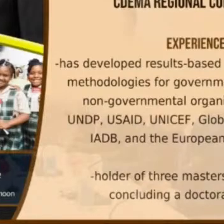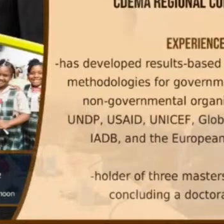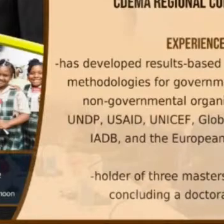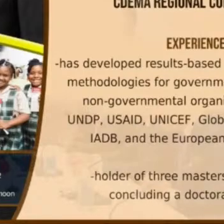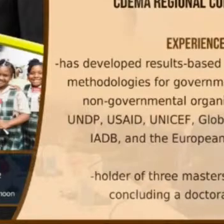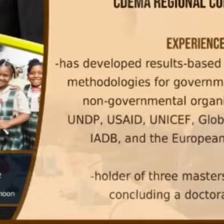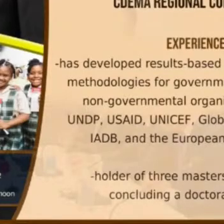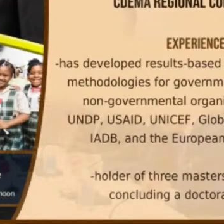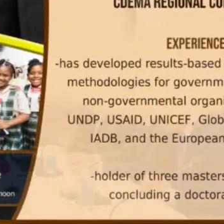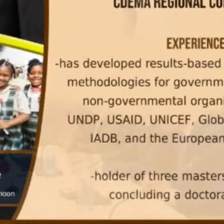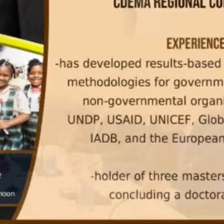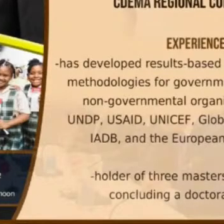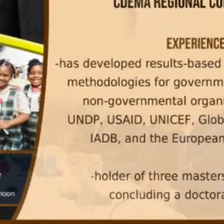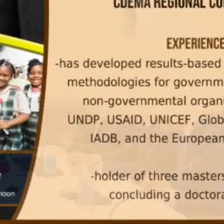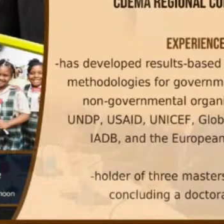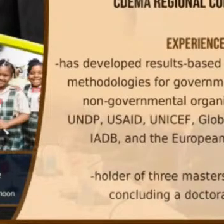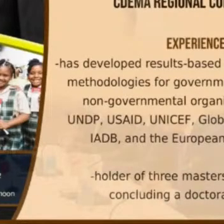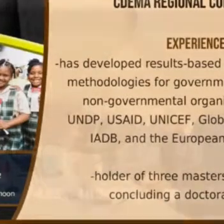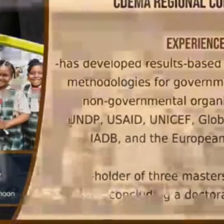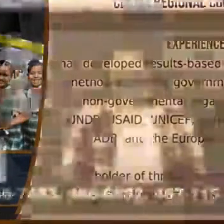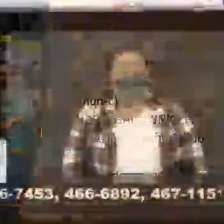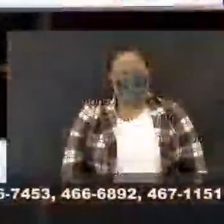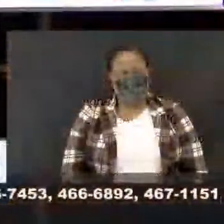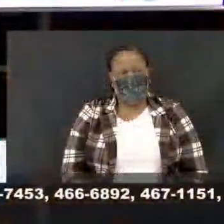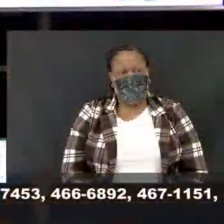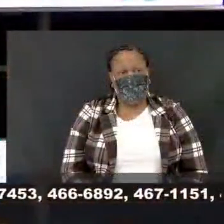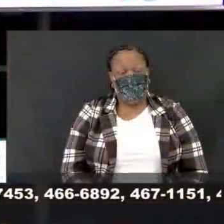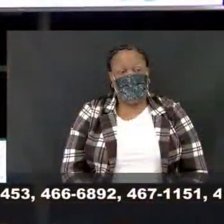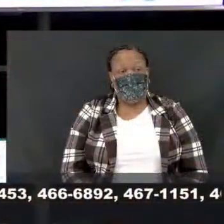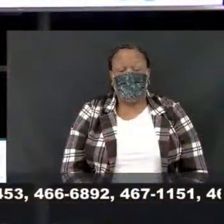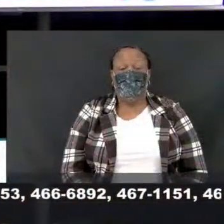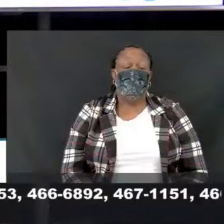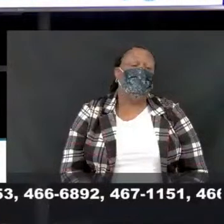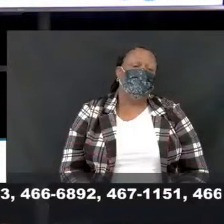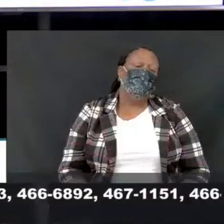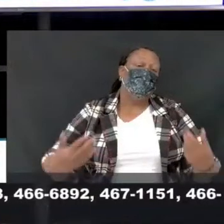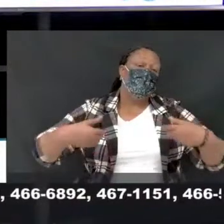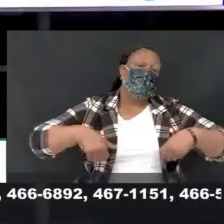Ladies and gentlemen, we have been going for a long time.